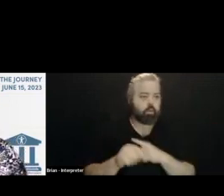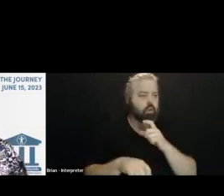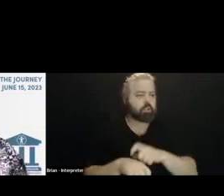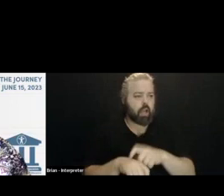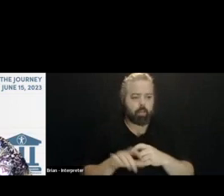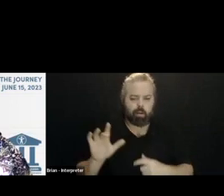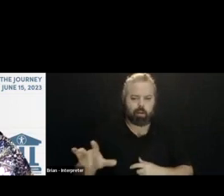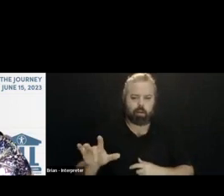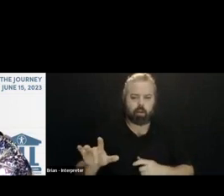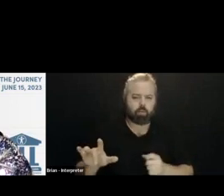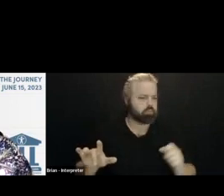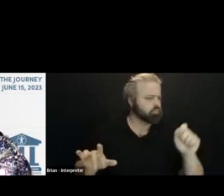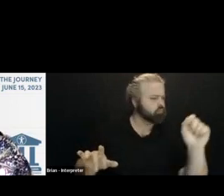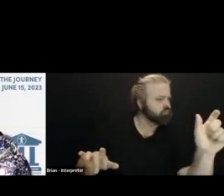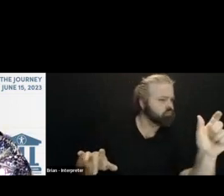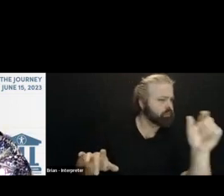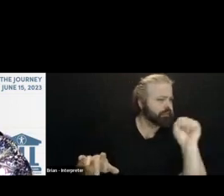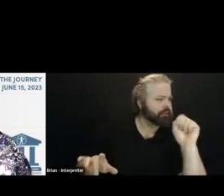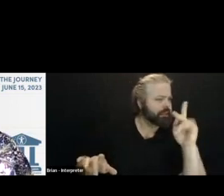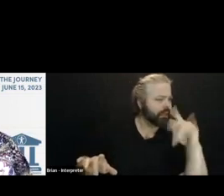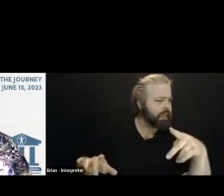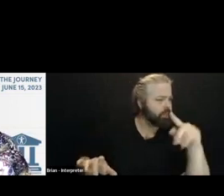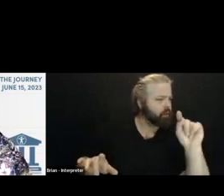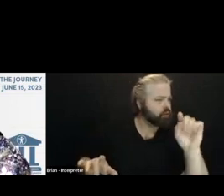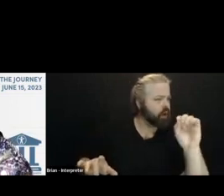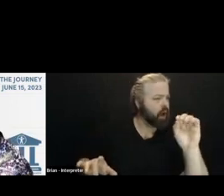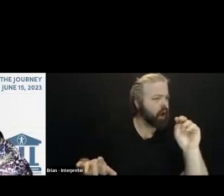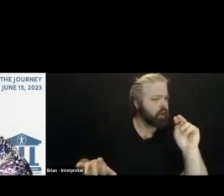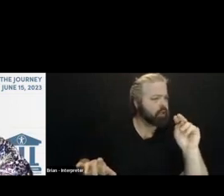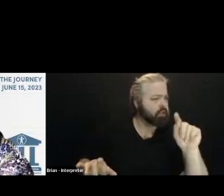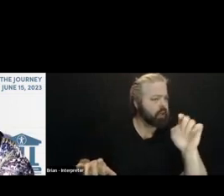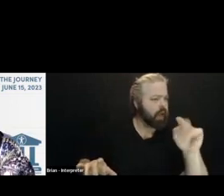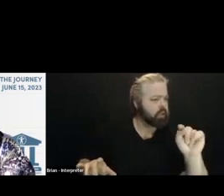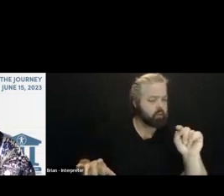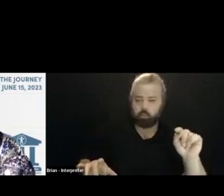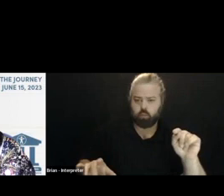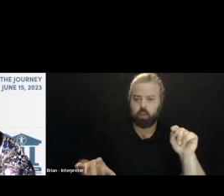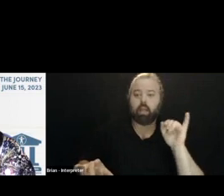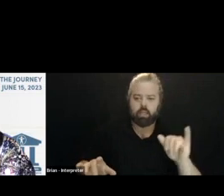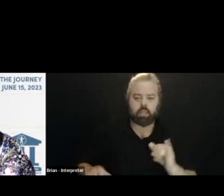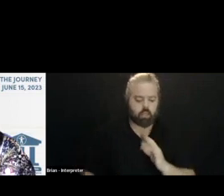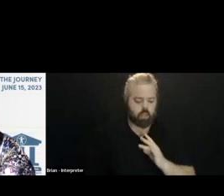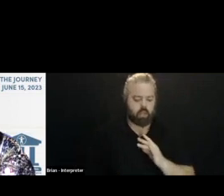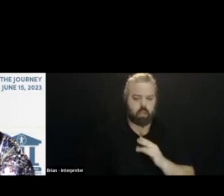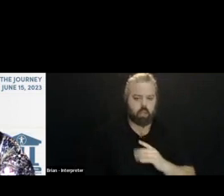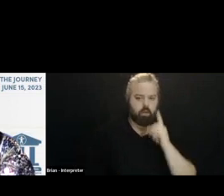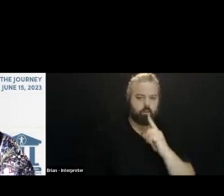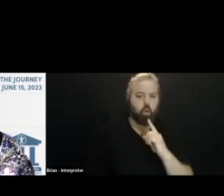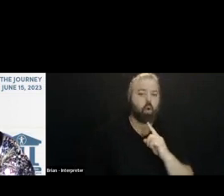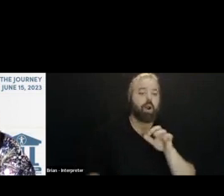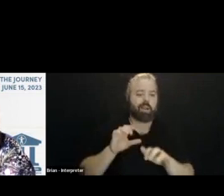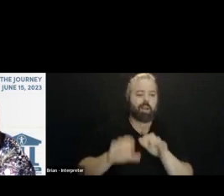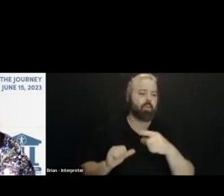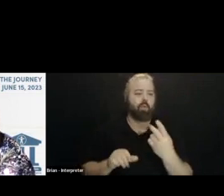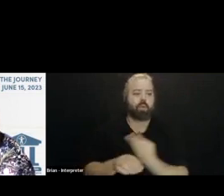to content button up there at the top. This is fantastic for keyboard only users and